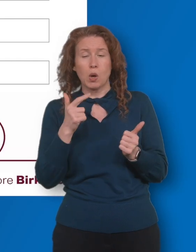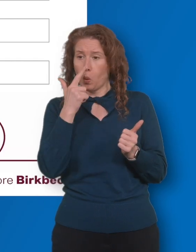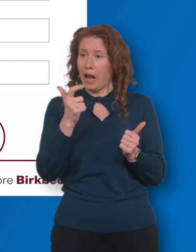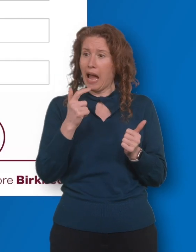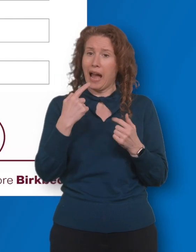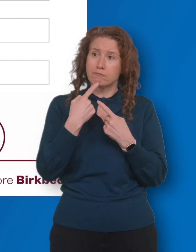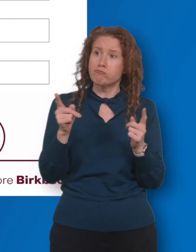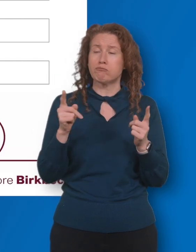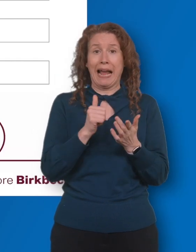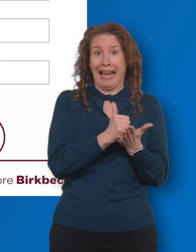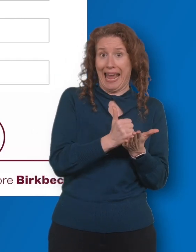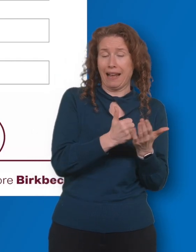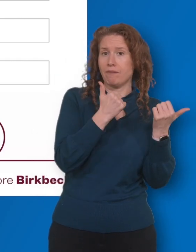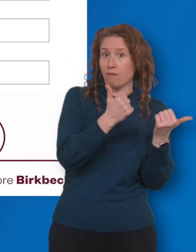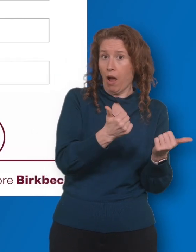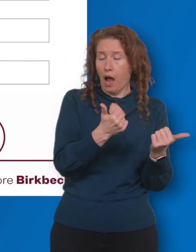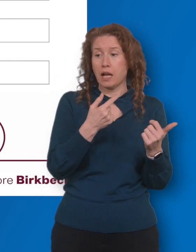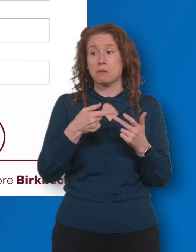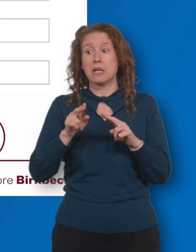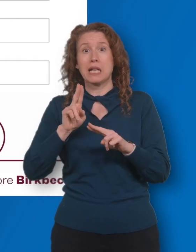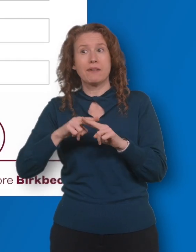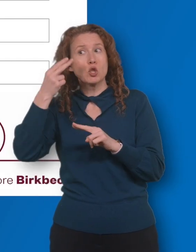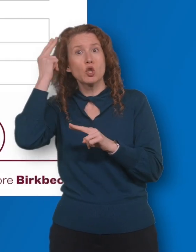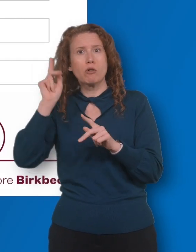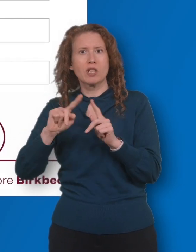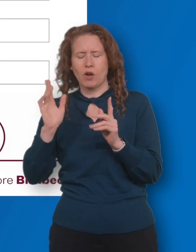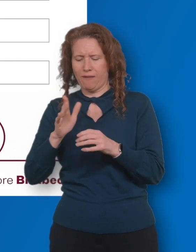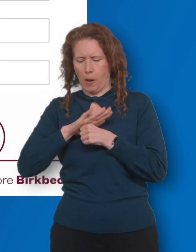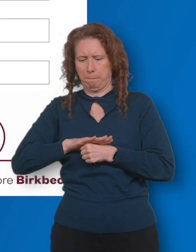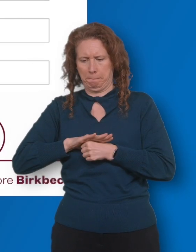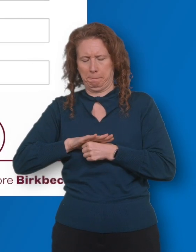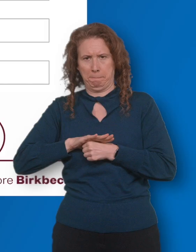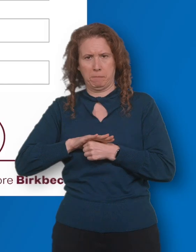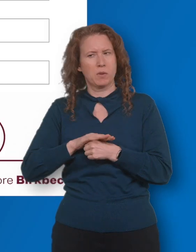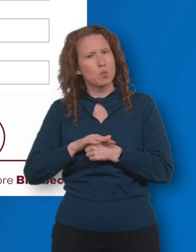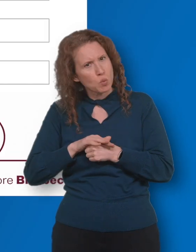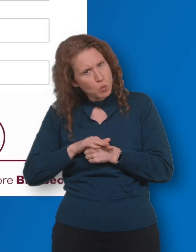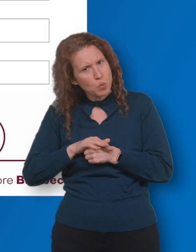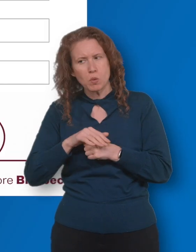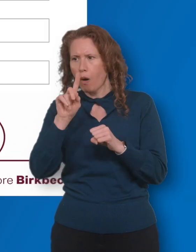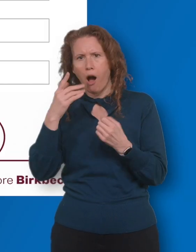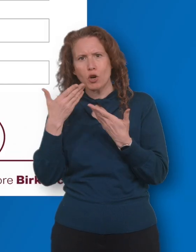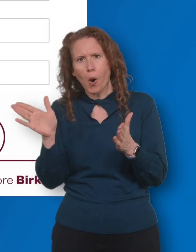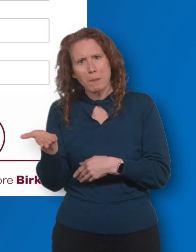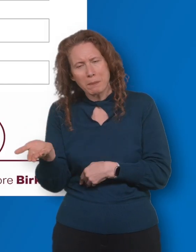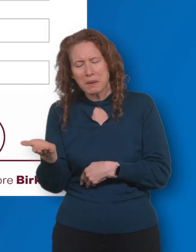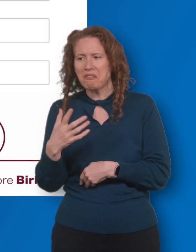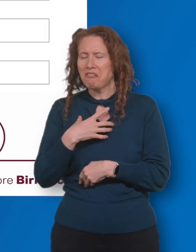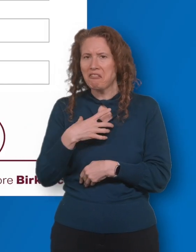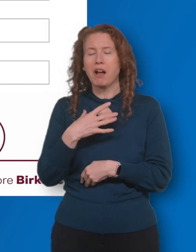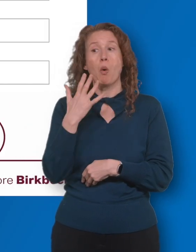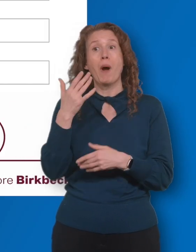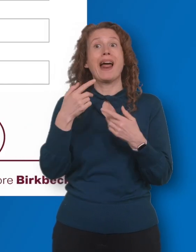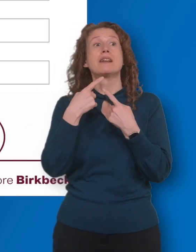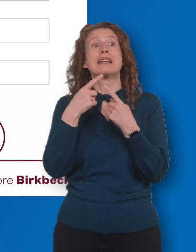gay than as being neurodivergent. It's not something that you can do. And even when you do, you don't get